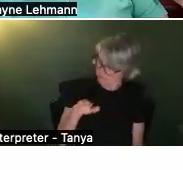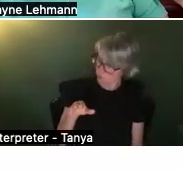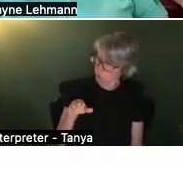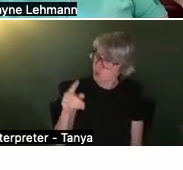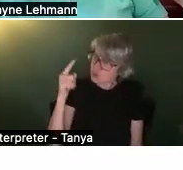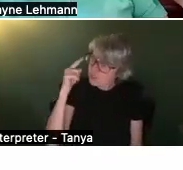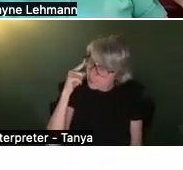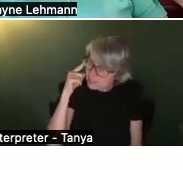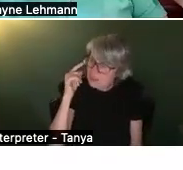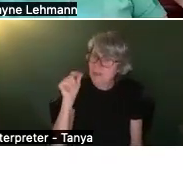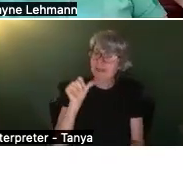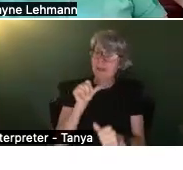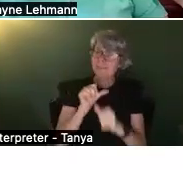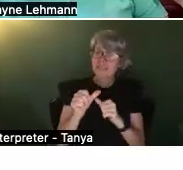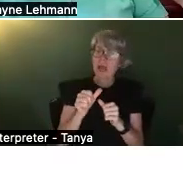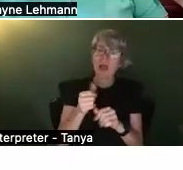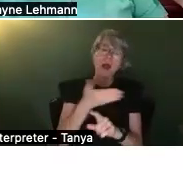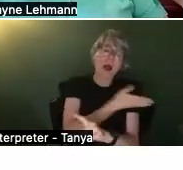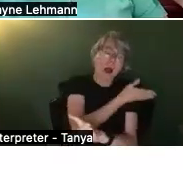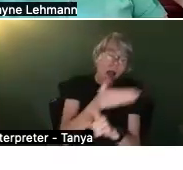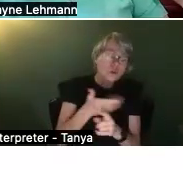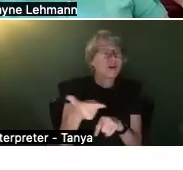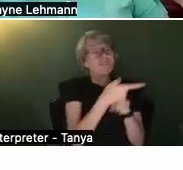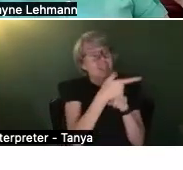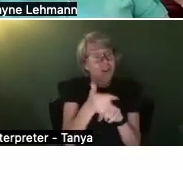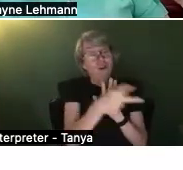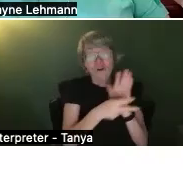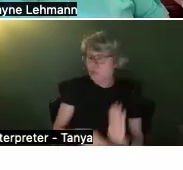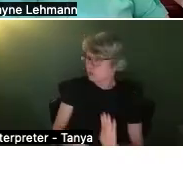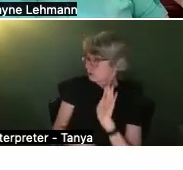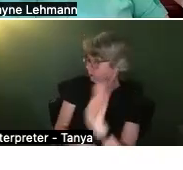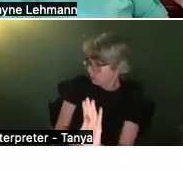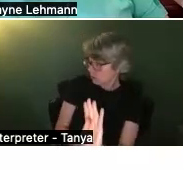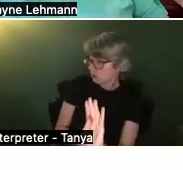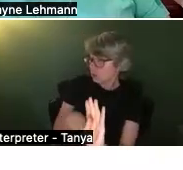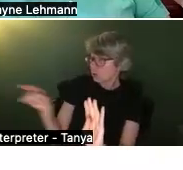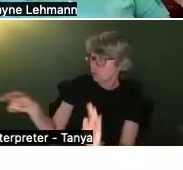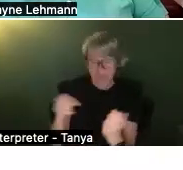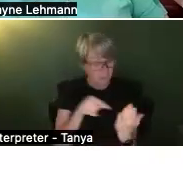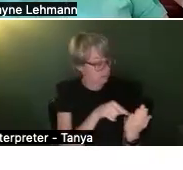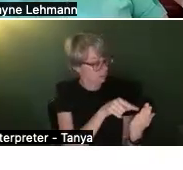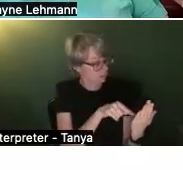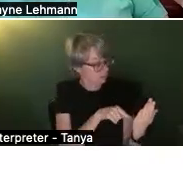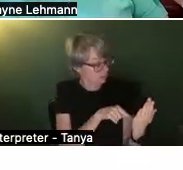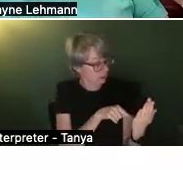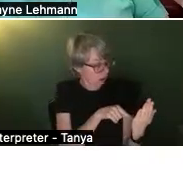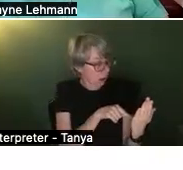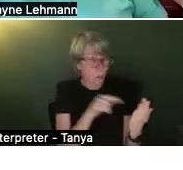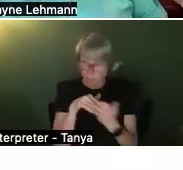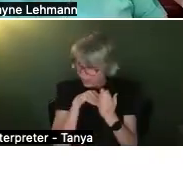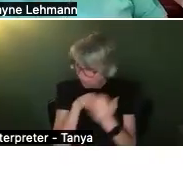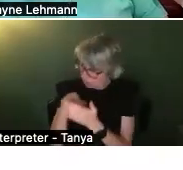had a video of what Sarah is like, normally, and we've got that with us, or we put it on My